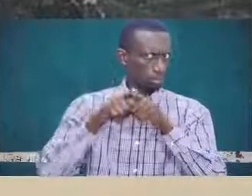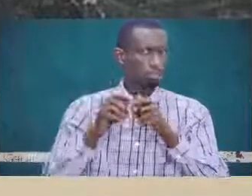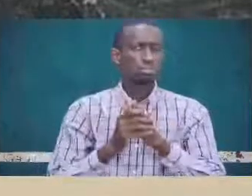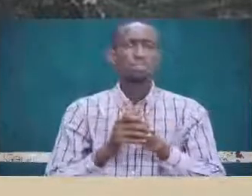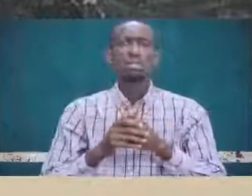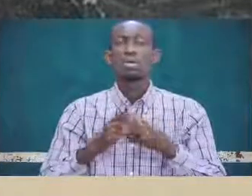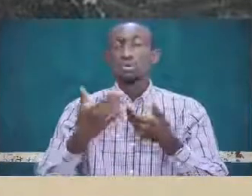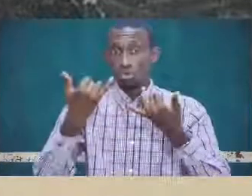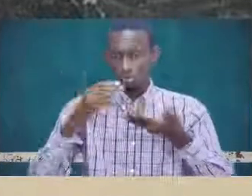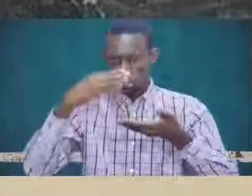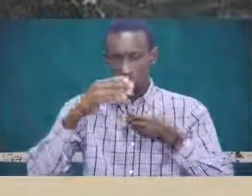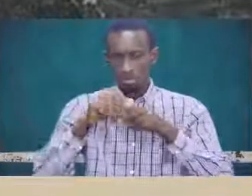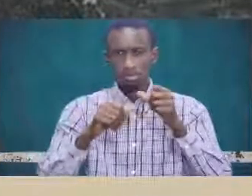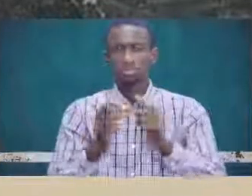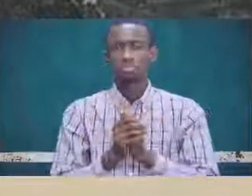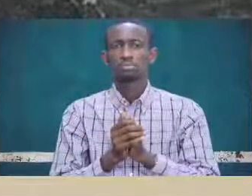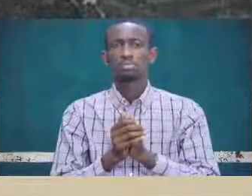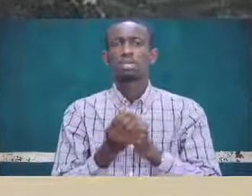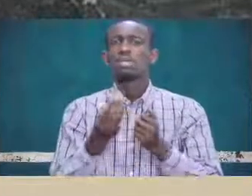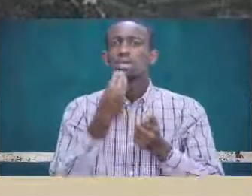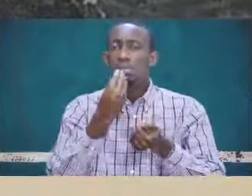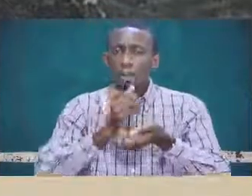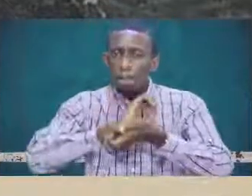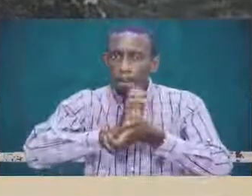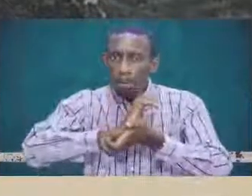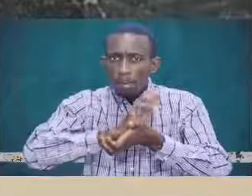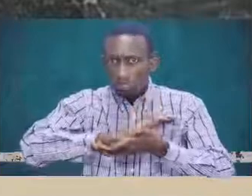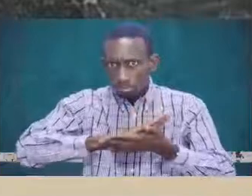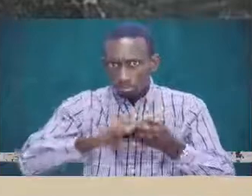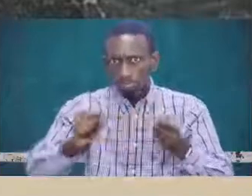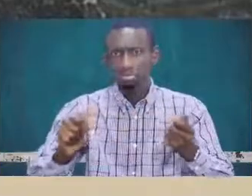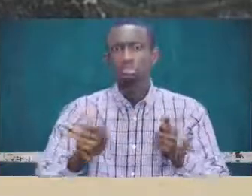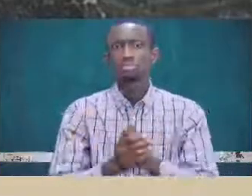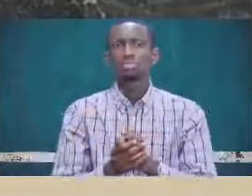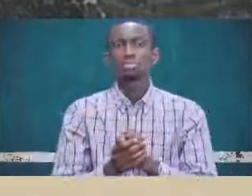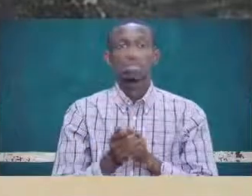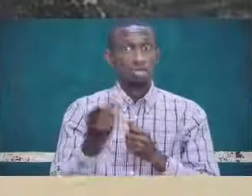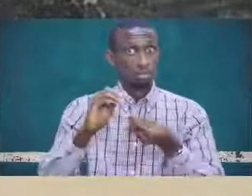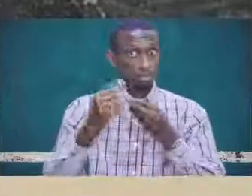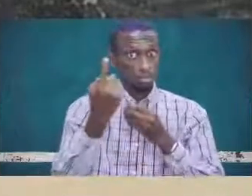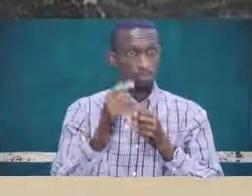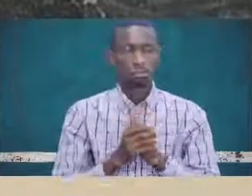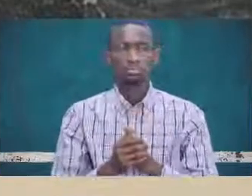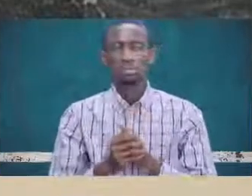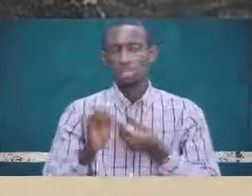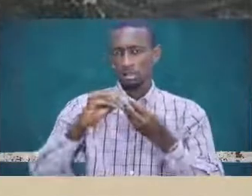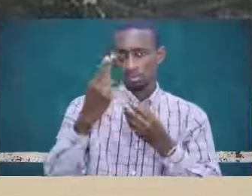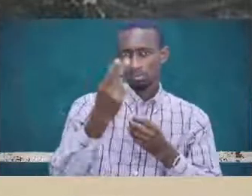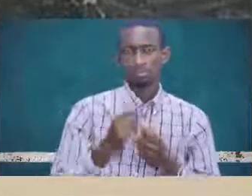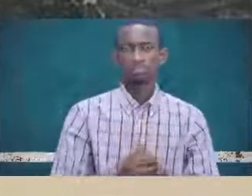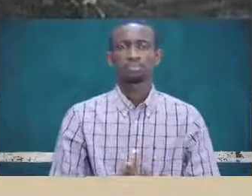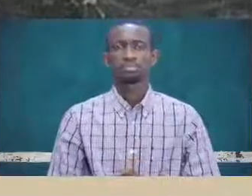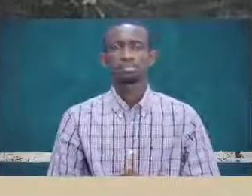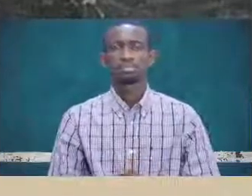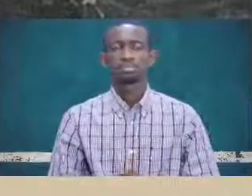the stomach. In the stomach, that is number 1. We discuss about digestion in the stomach. Number 2,